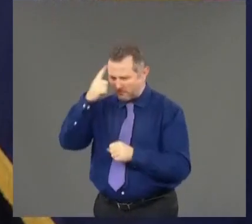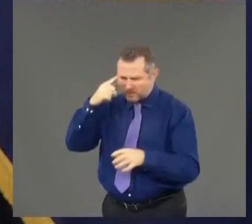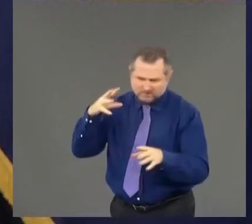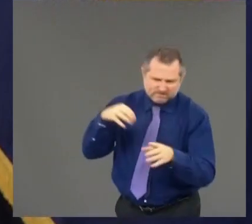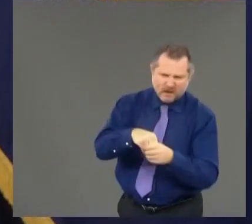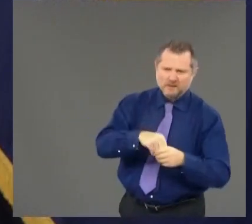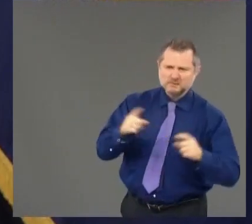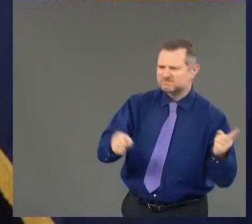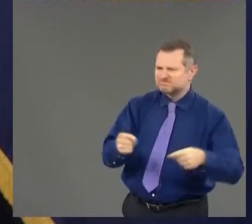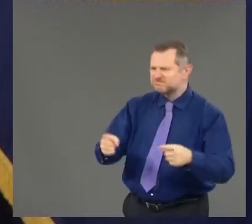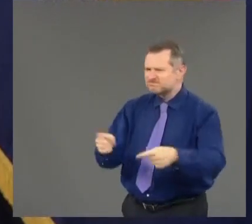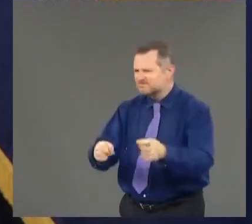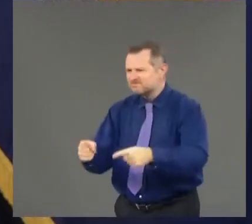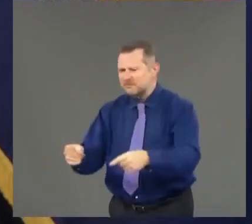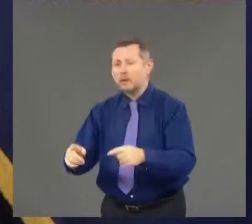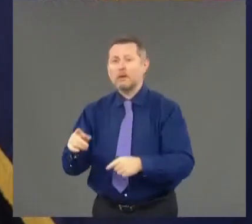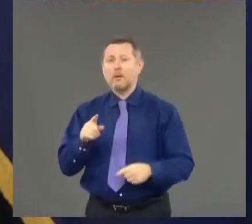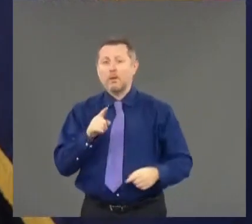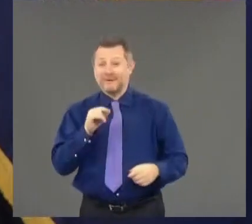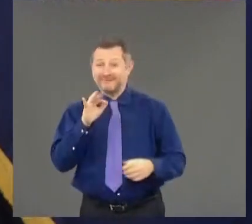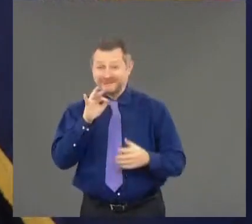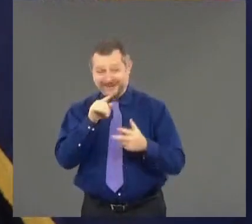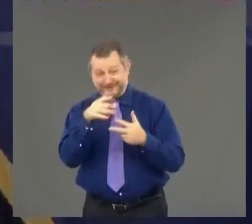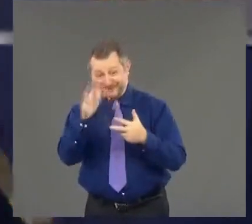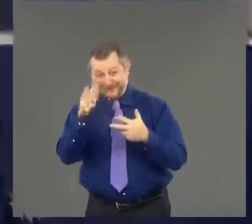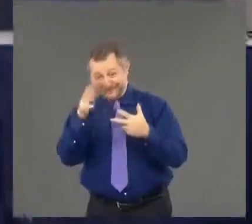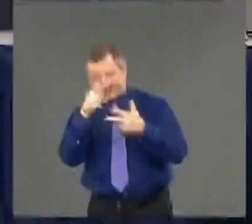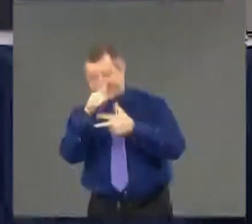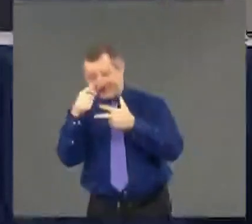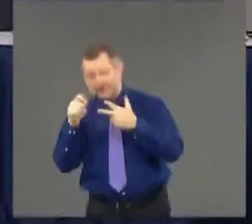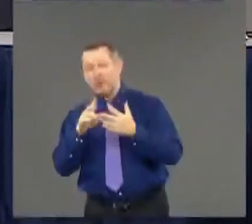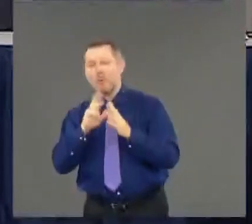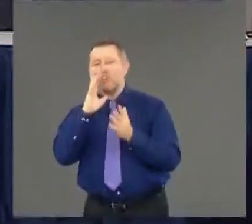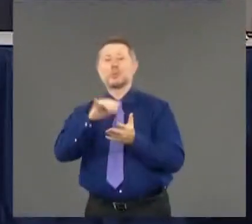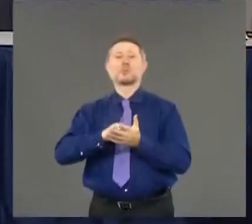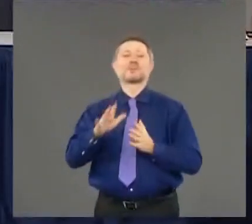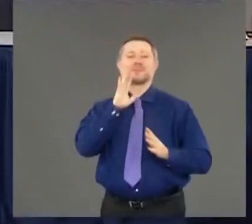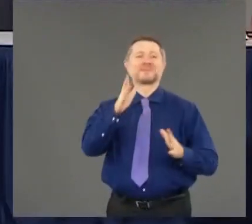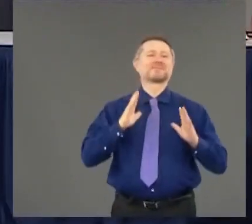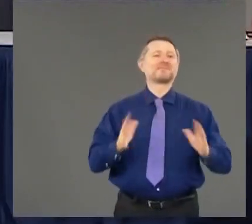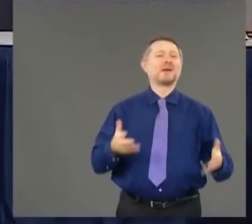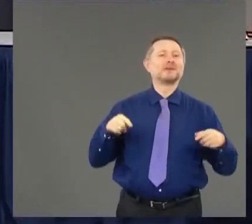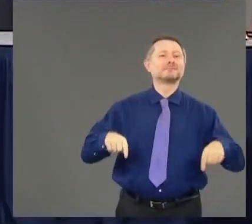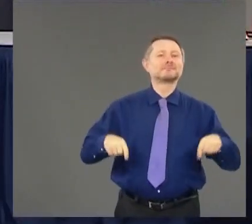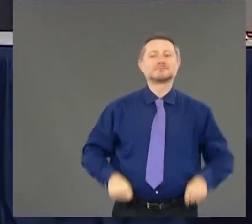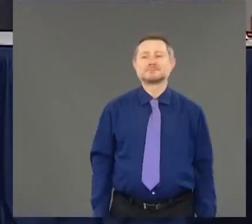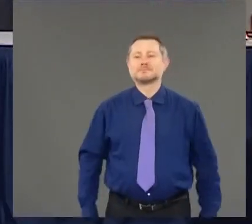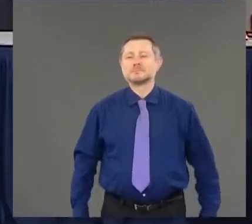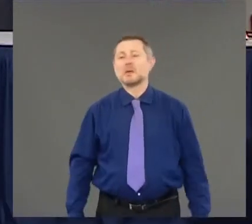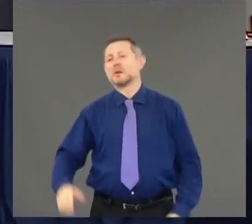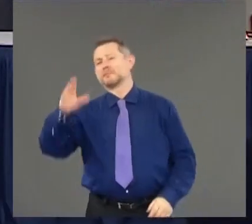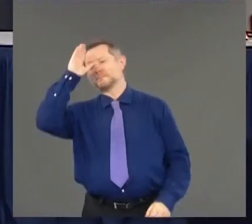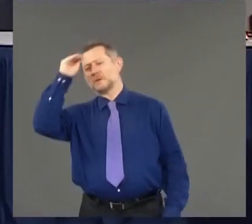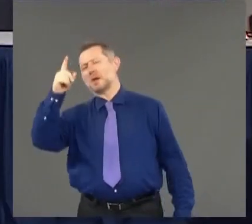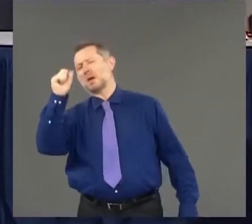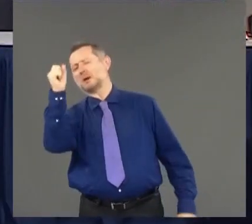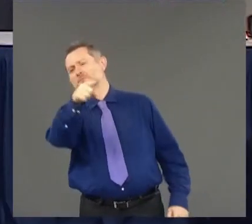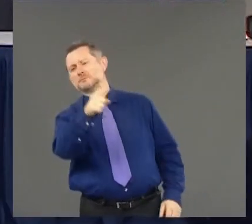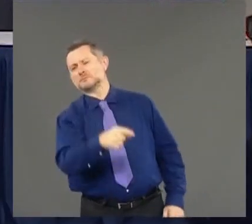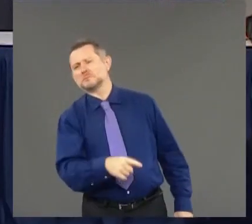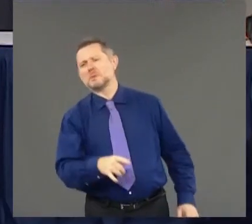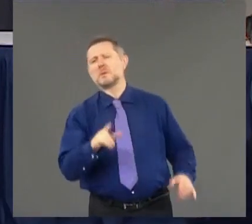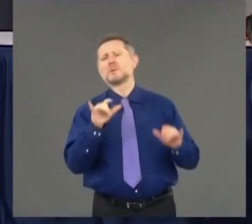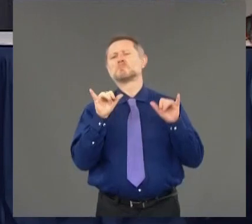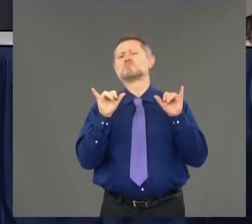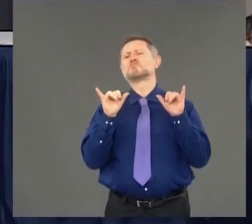does the enforcement, then we'll be in good shape. Governor, any update on the metrics that would show whether